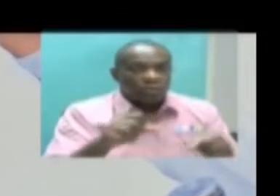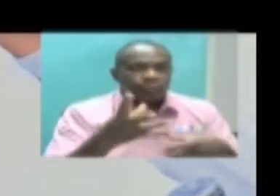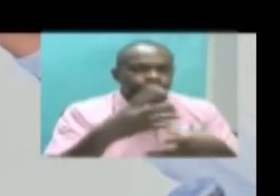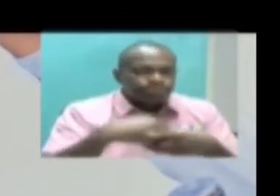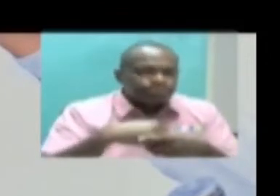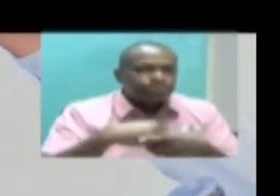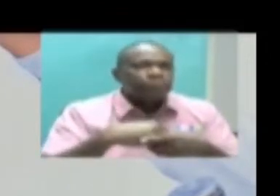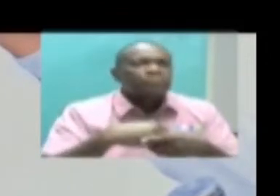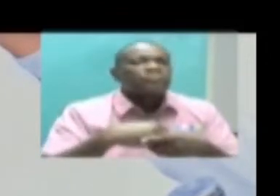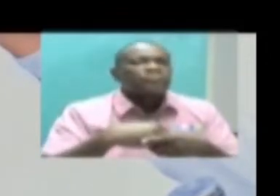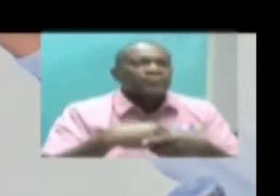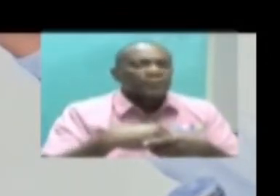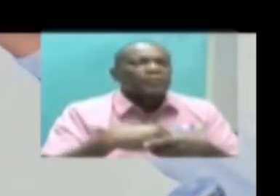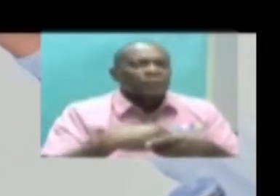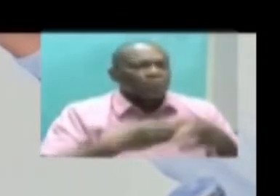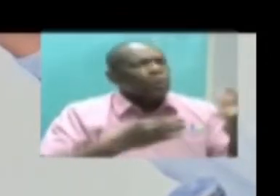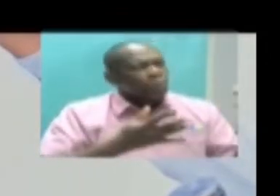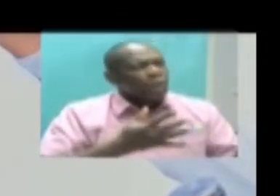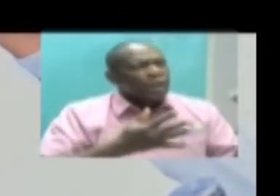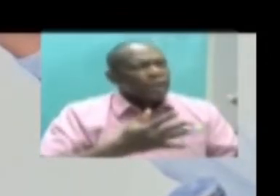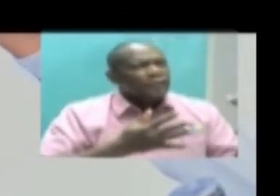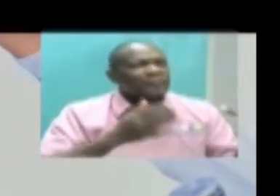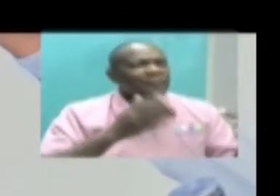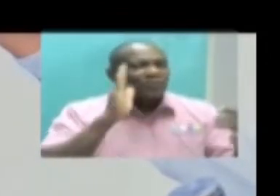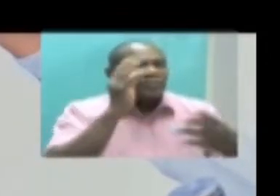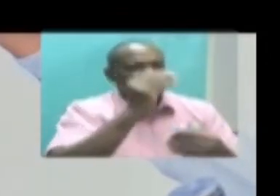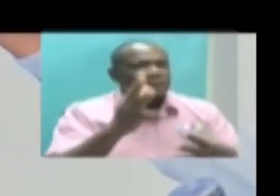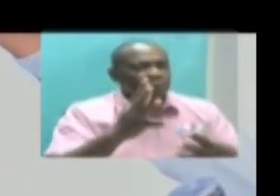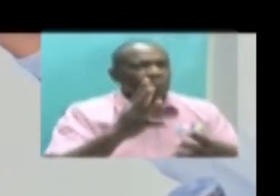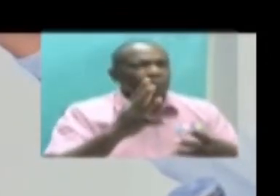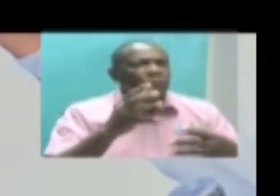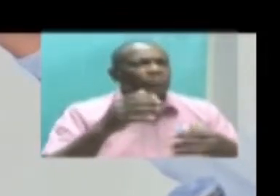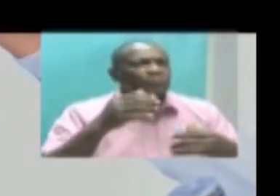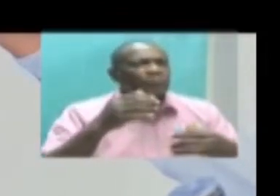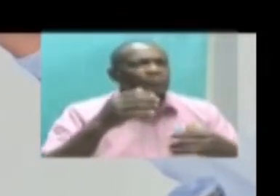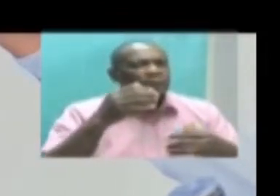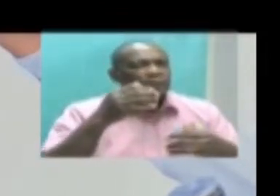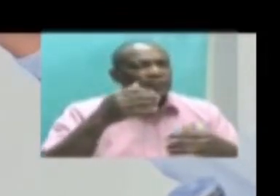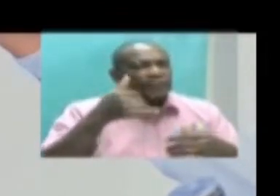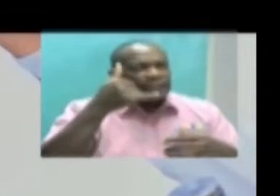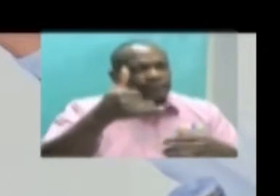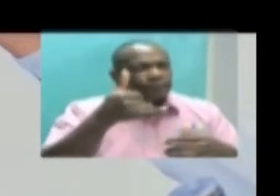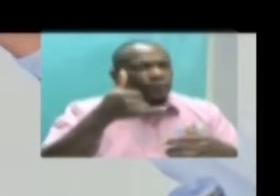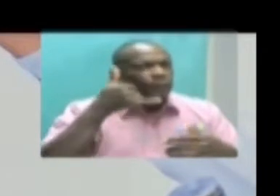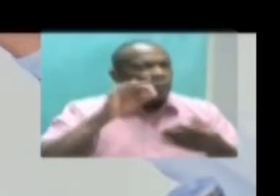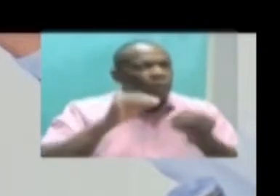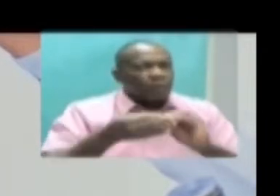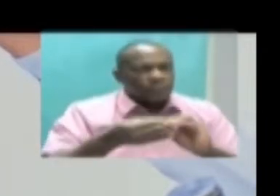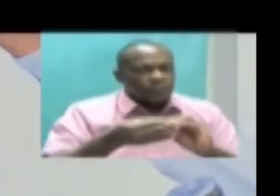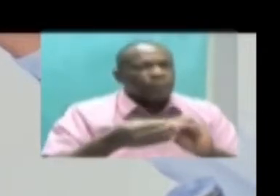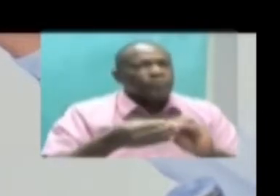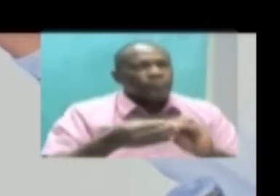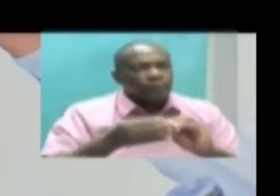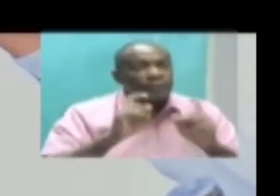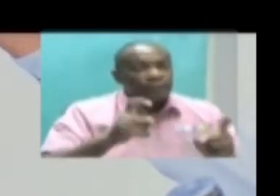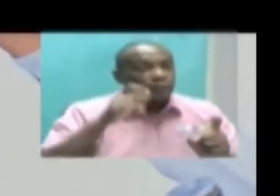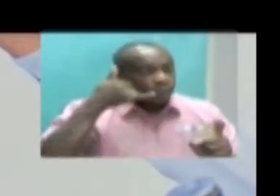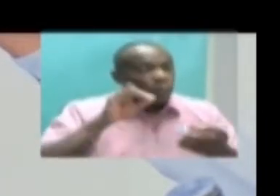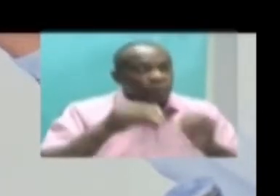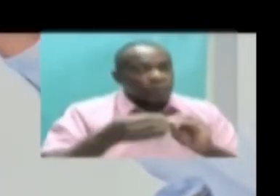get to that point, I'll let you know what the number is to call in and you can have access to this esteemed panel. But I want to go